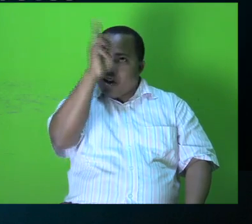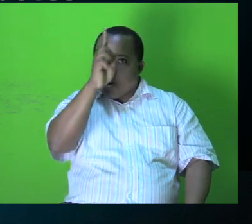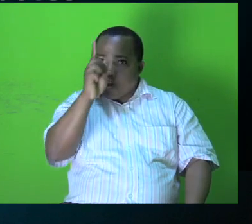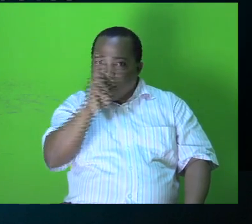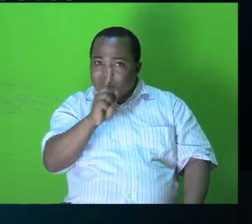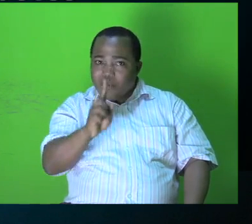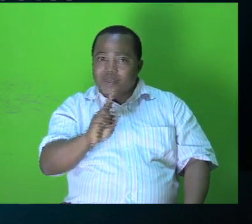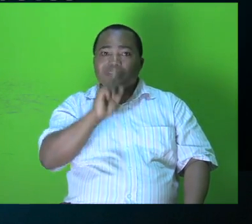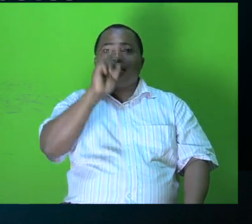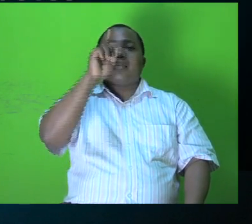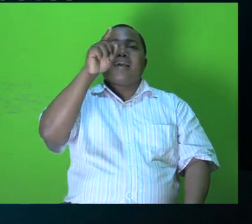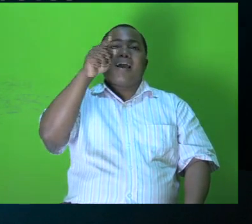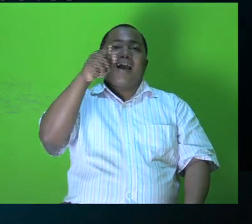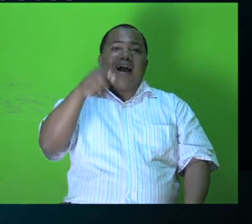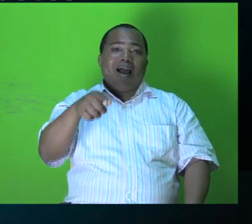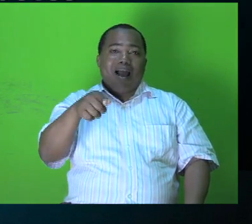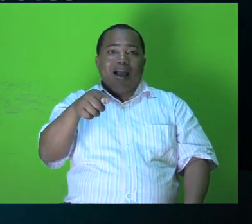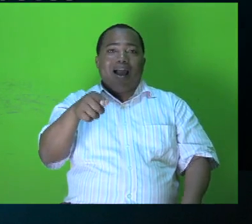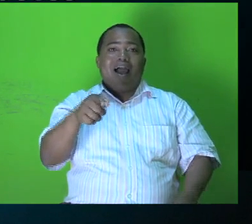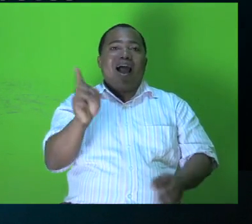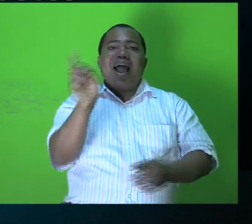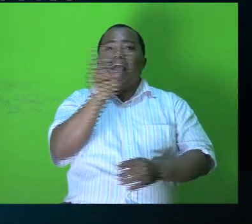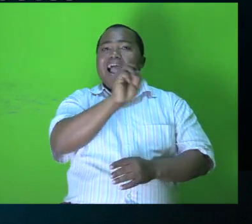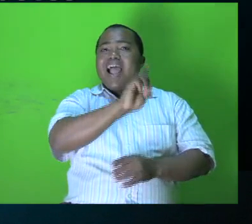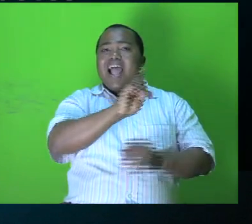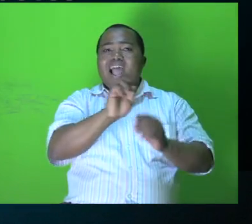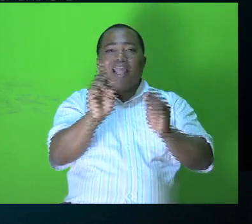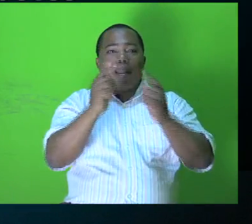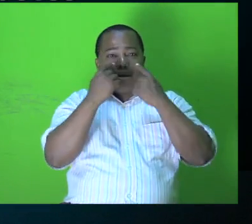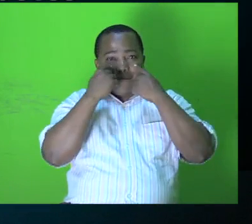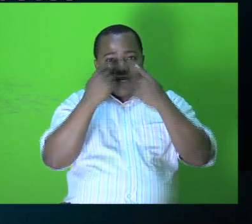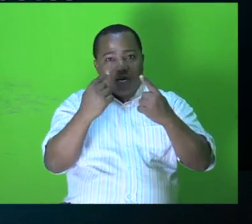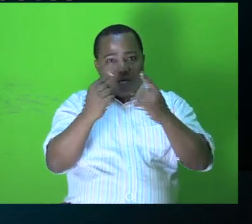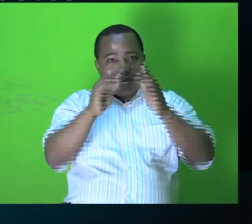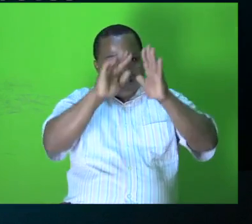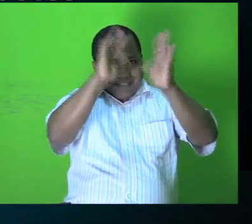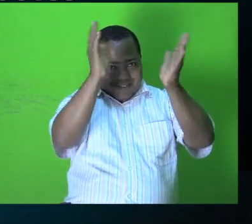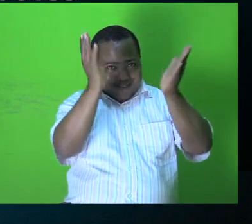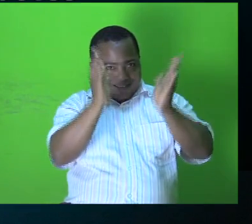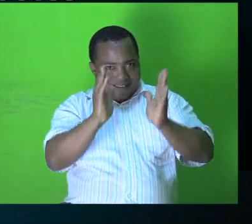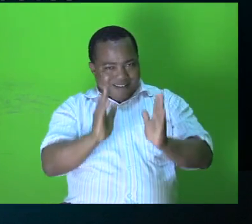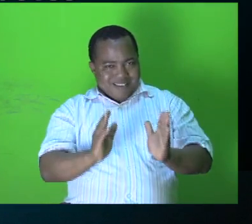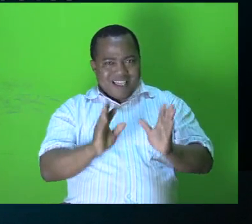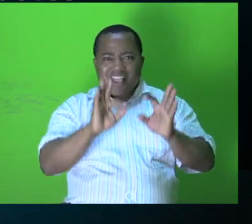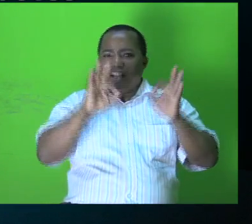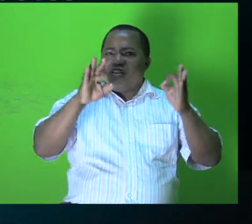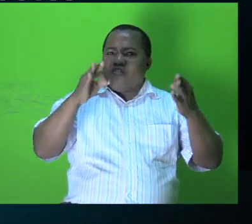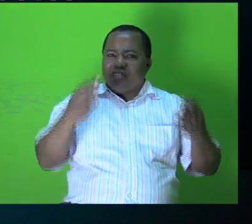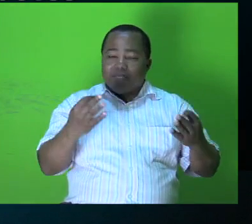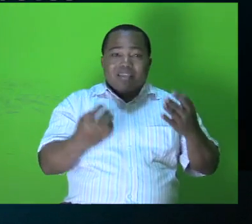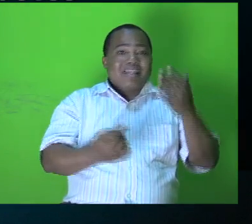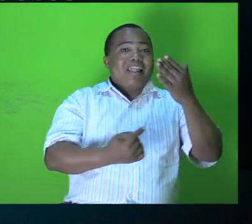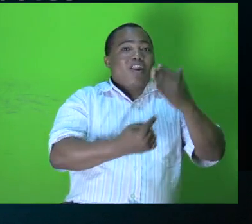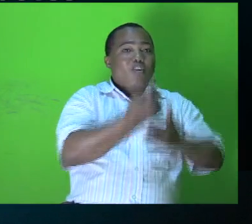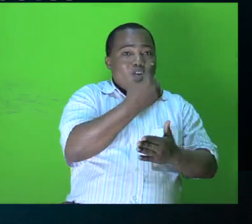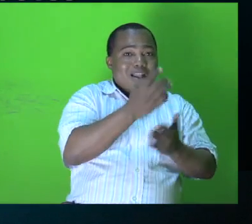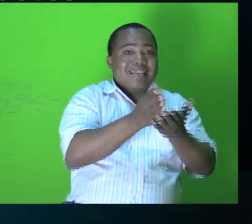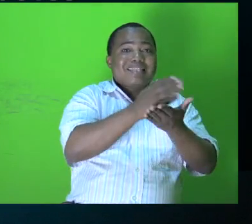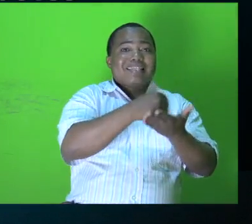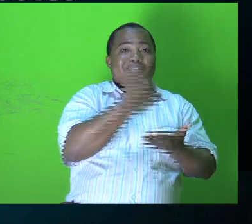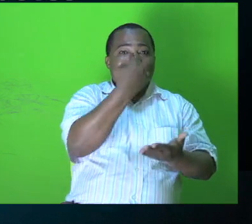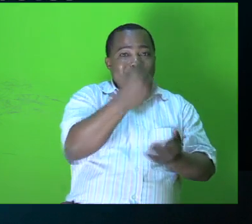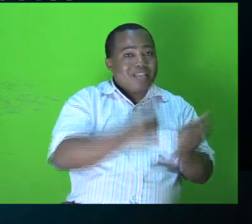are immovable structures. So how can move from one place